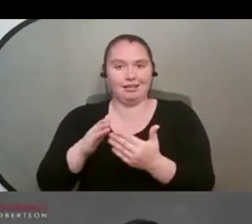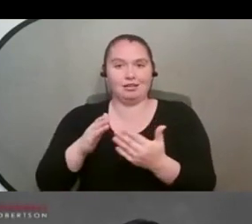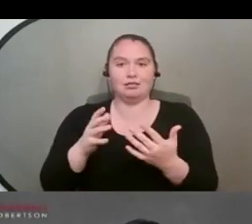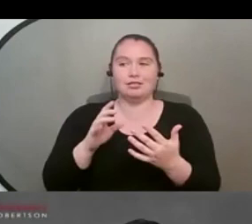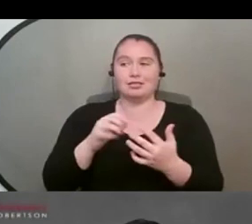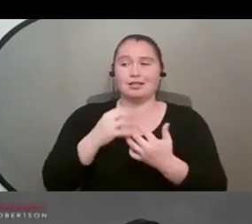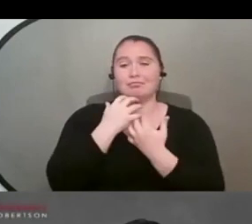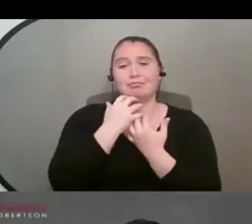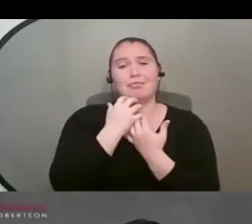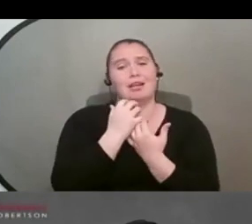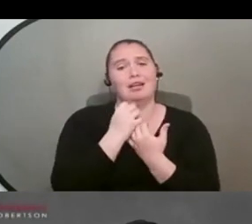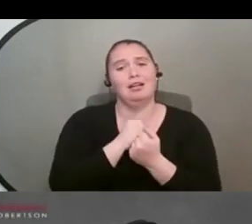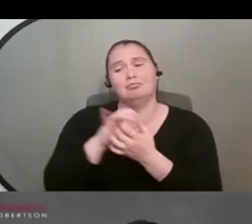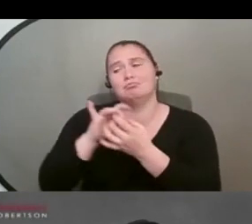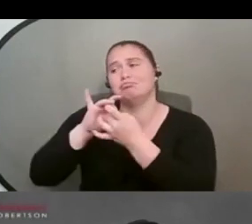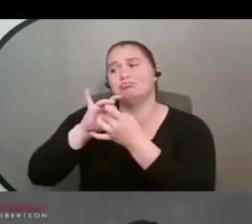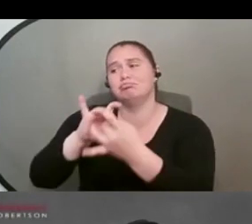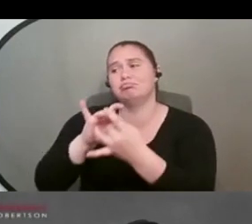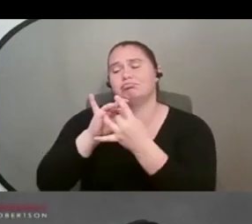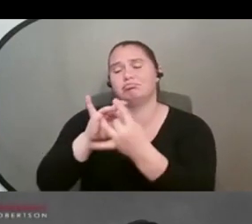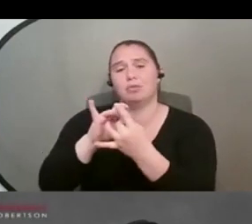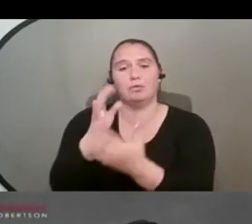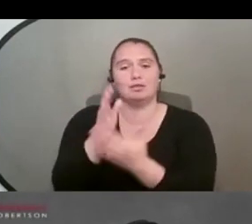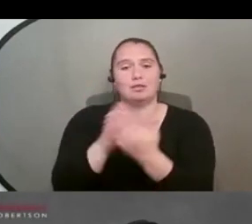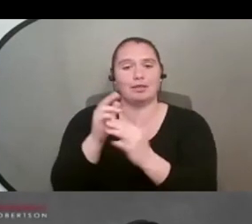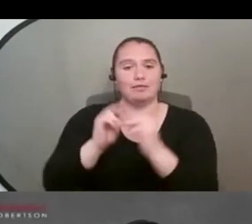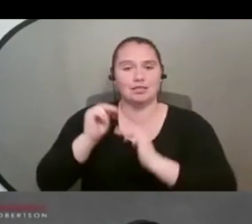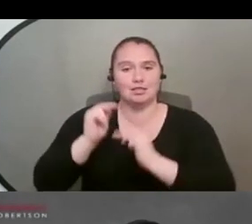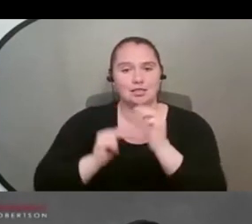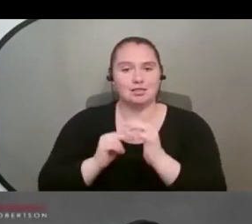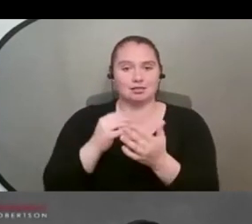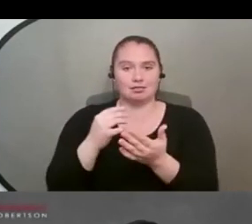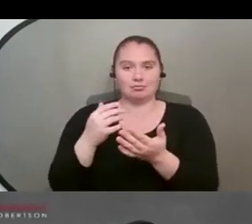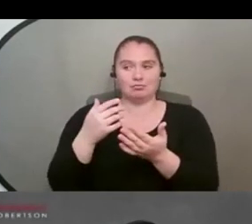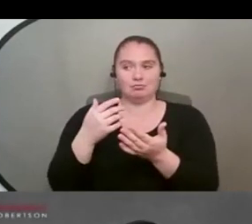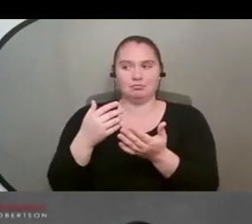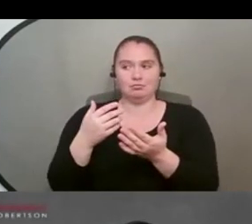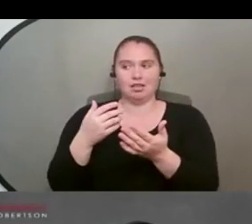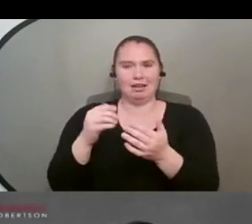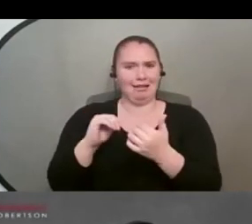some of those facilities, and just addressing that to the community.